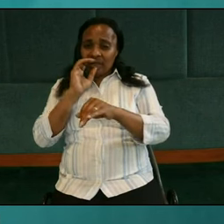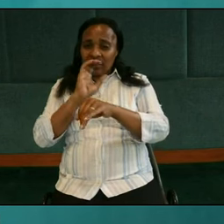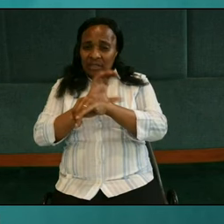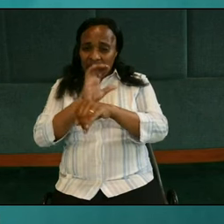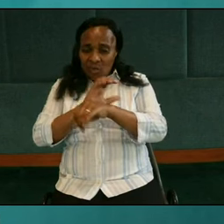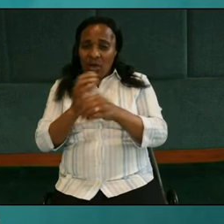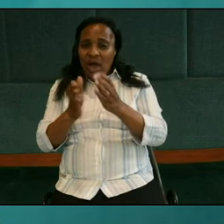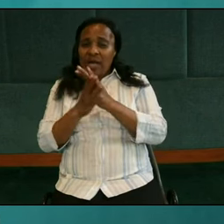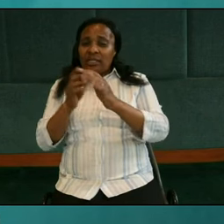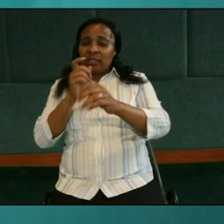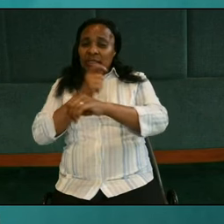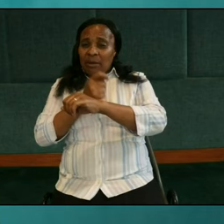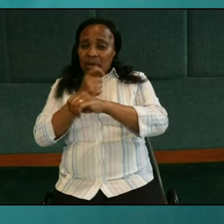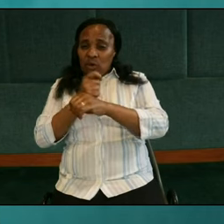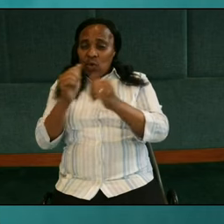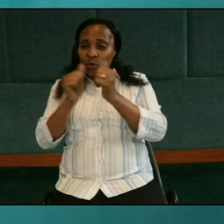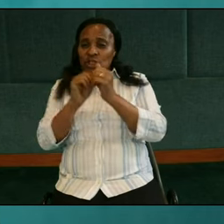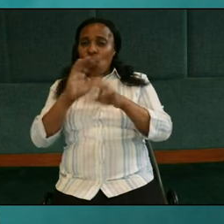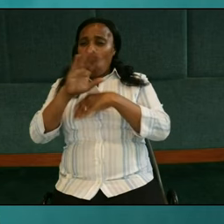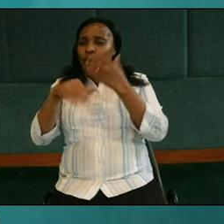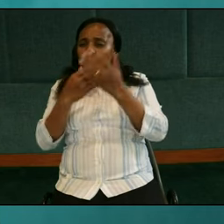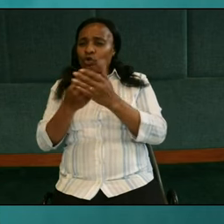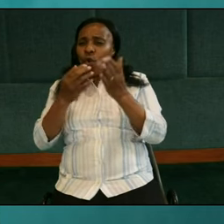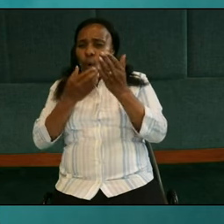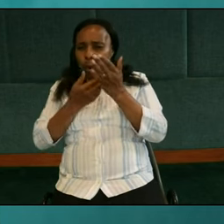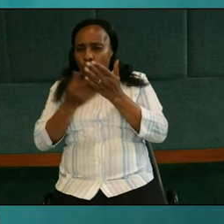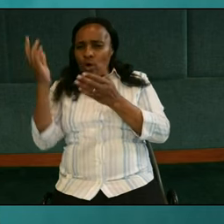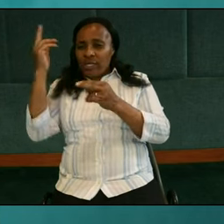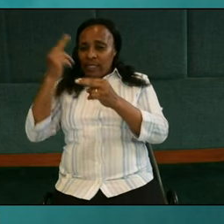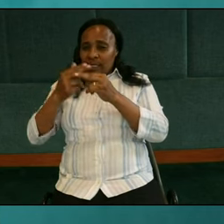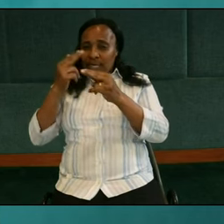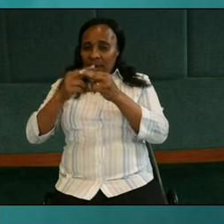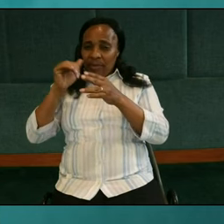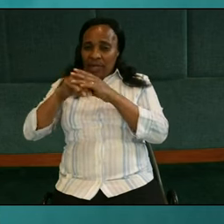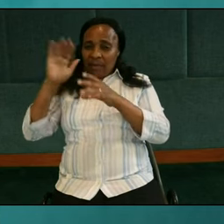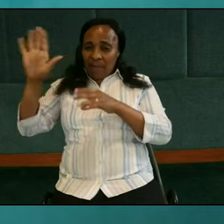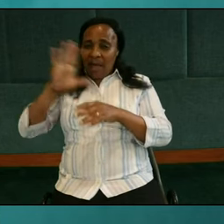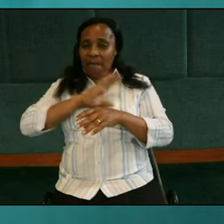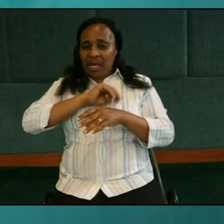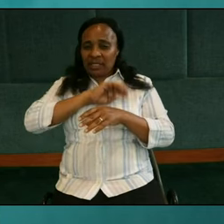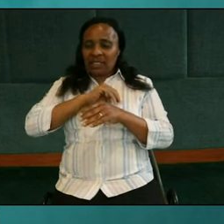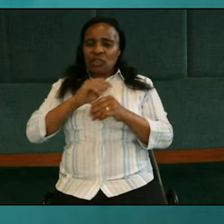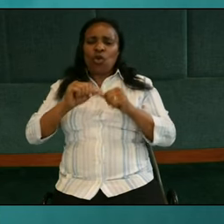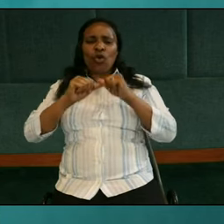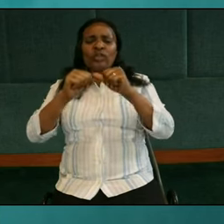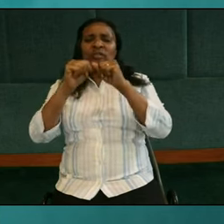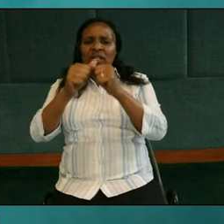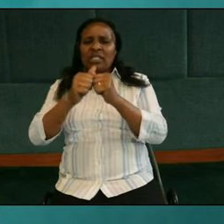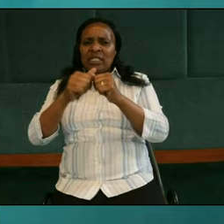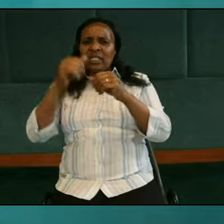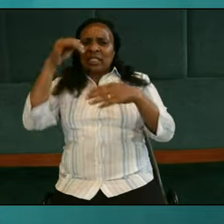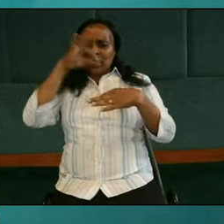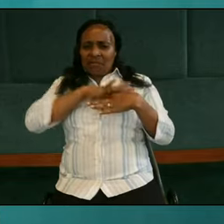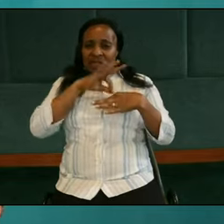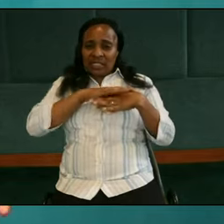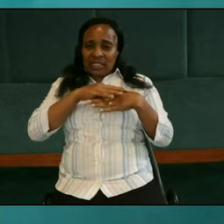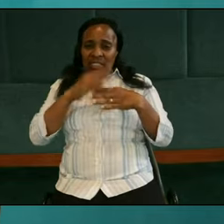glory dwelt in the holy Shekinah above the mercy seat. In their behalf, he constantly manifested the riches of